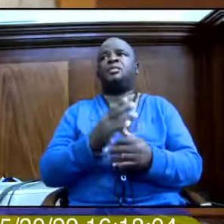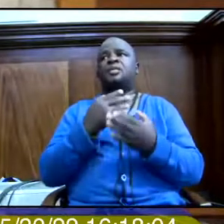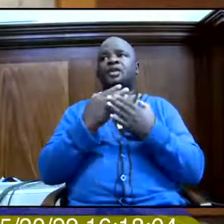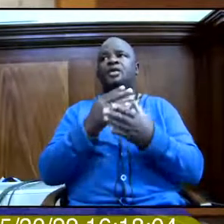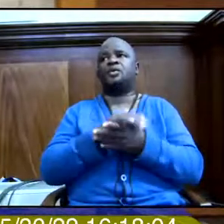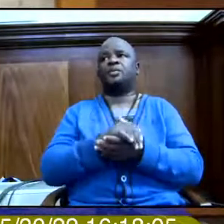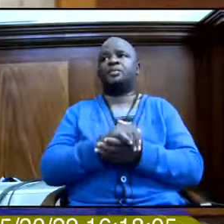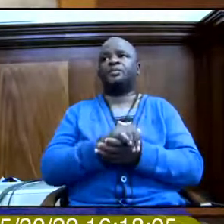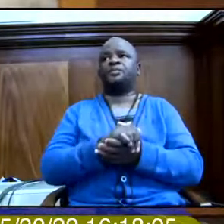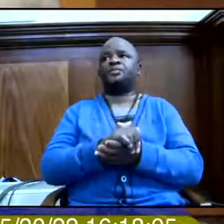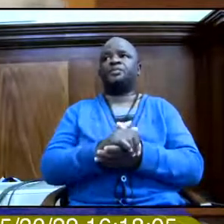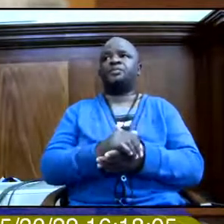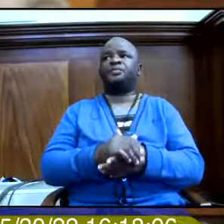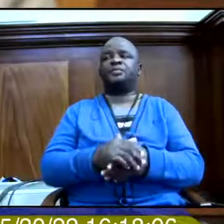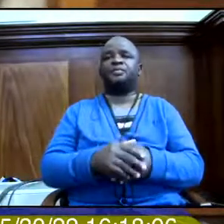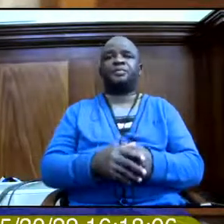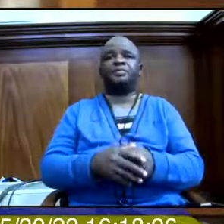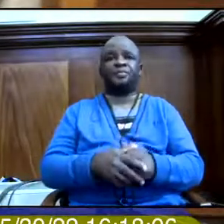foreign